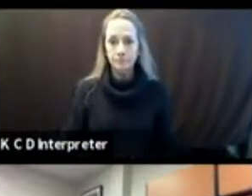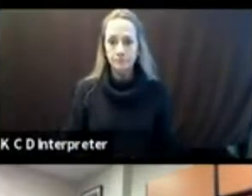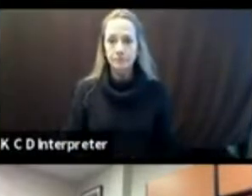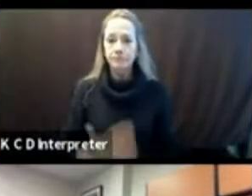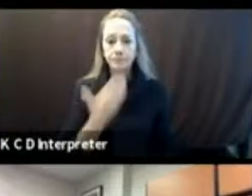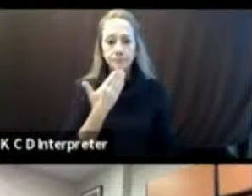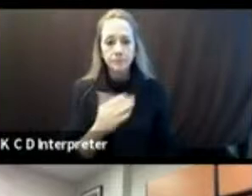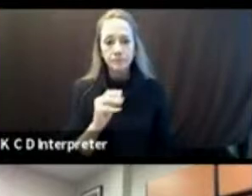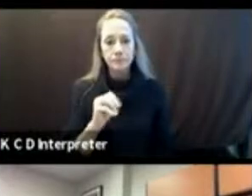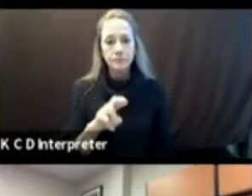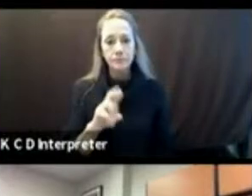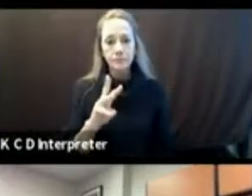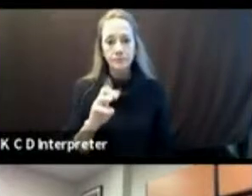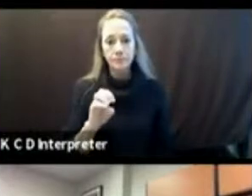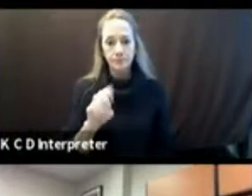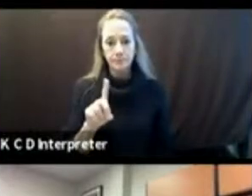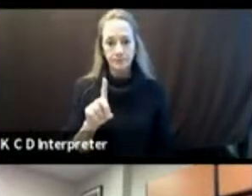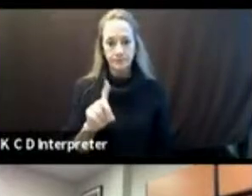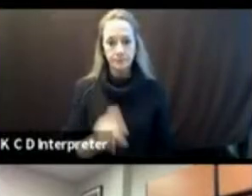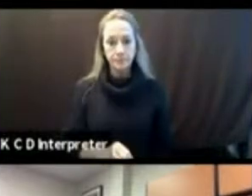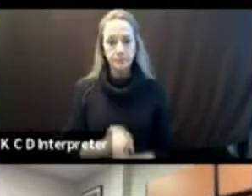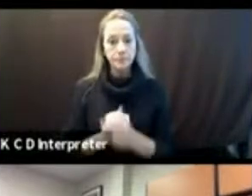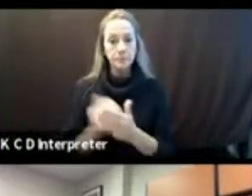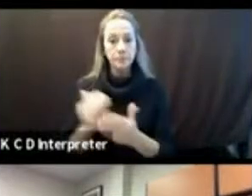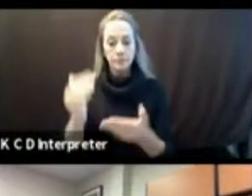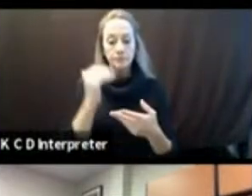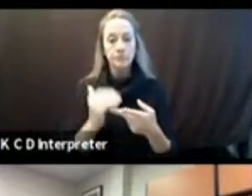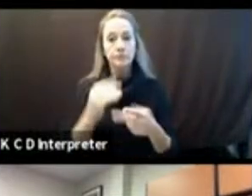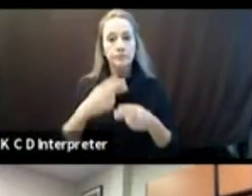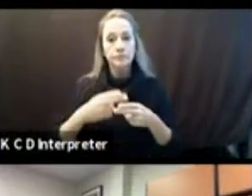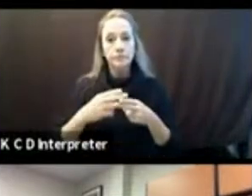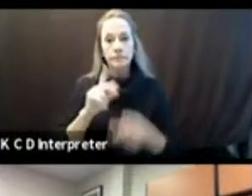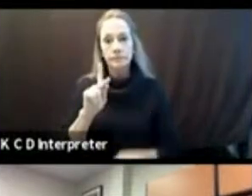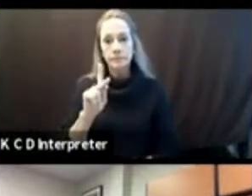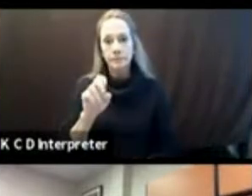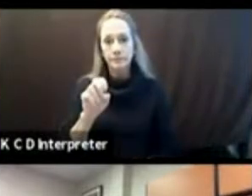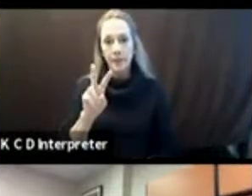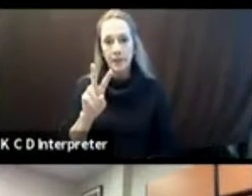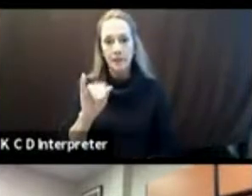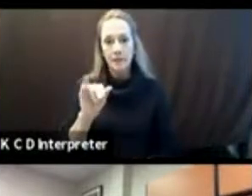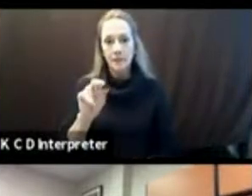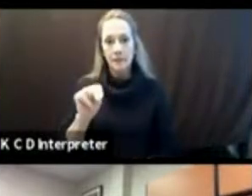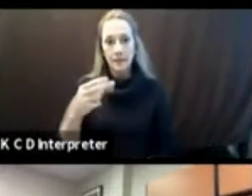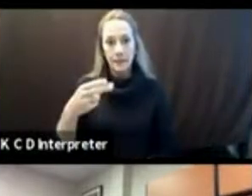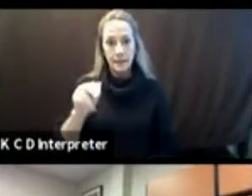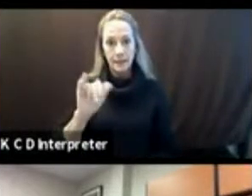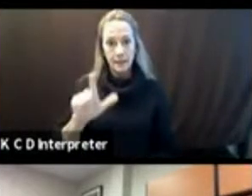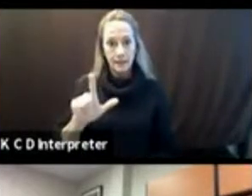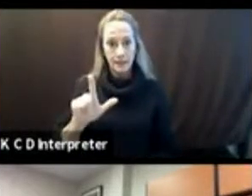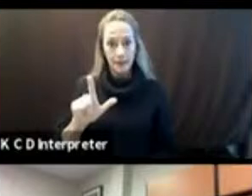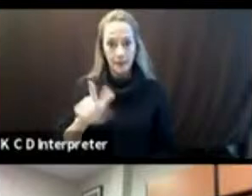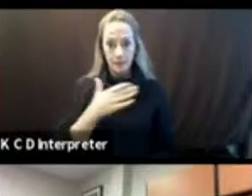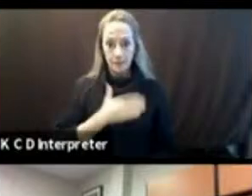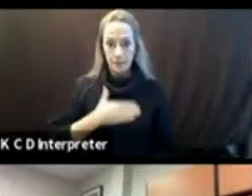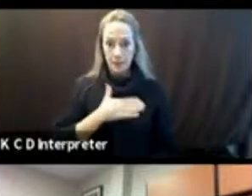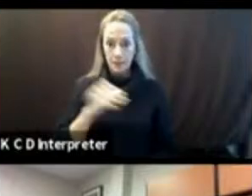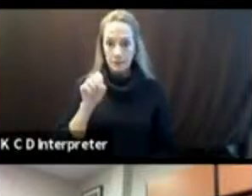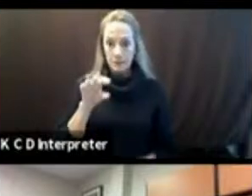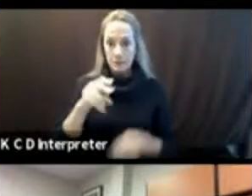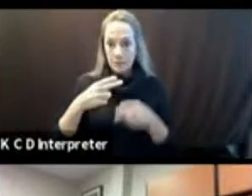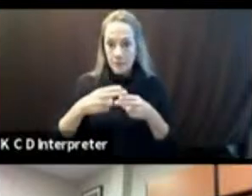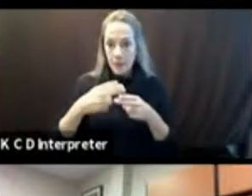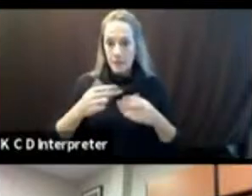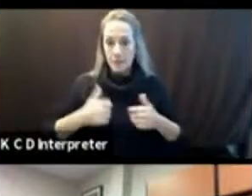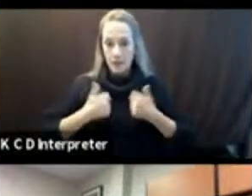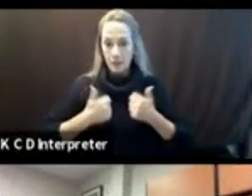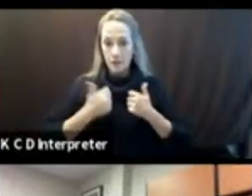Thank you, Mr. Weed. All right, next up, we have Mr. Kevin Hill. Mr. Hill, if you could please state your name and address,